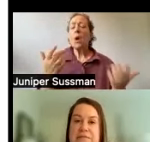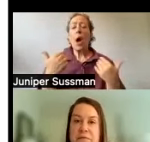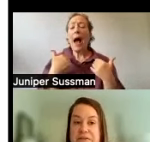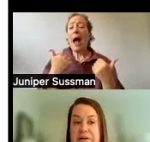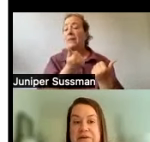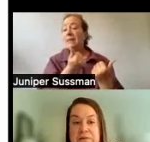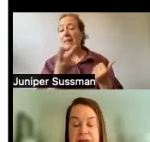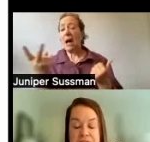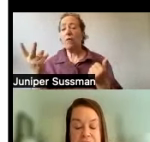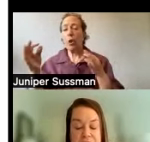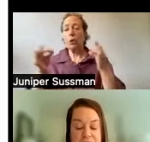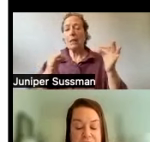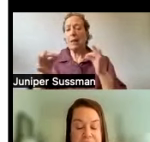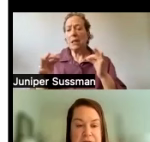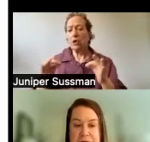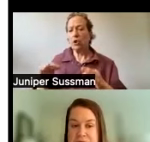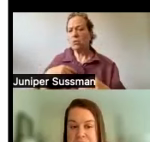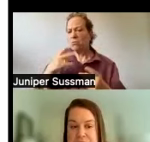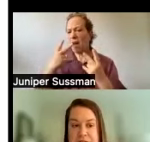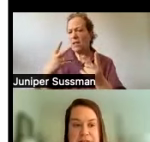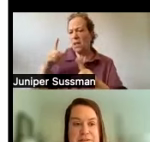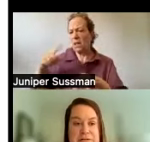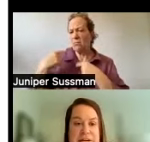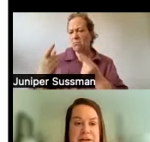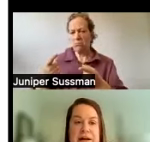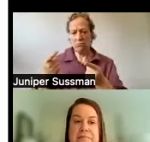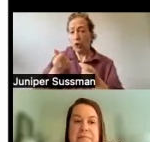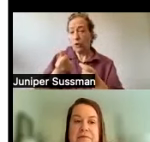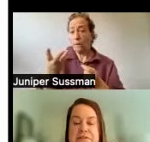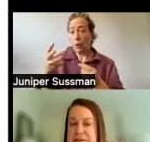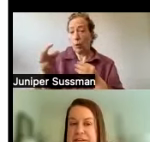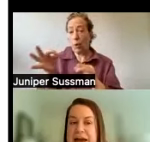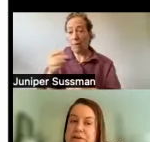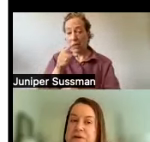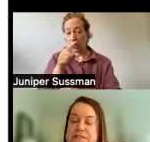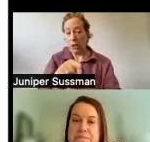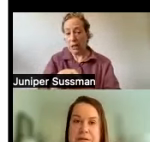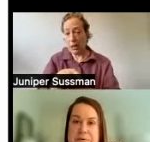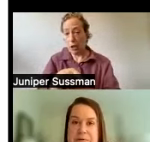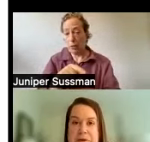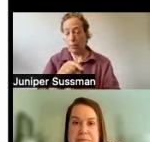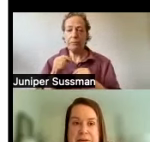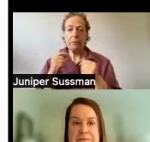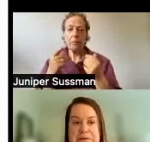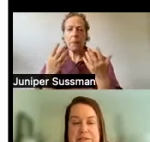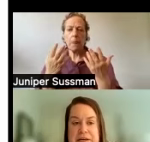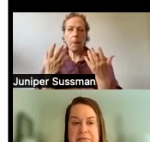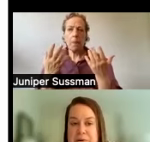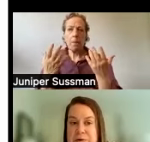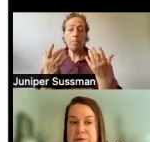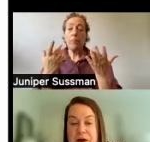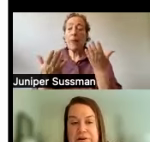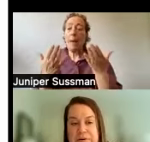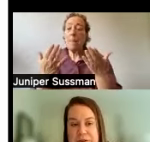seen for long COVID. A few of them here on the screen are different categories of people who may be experiencing